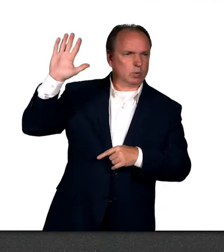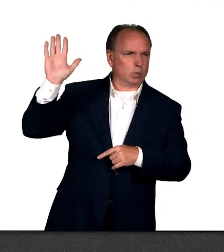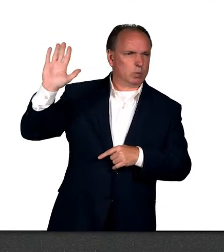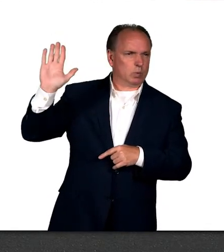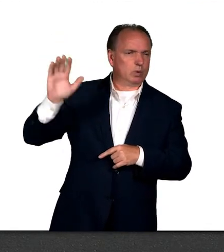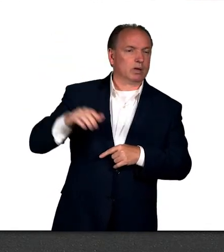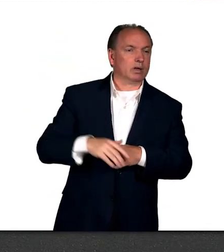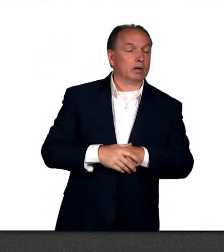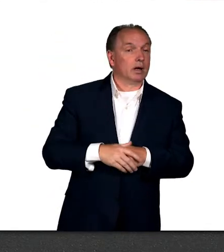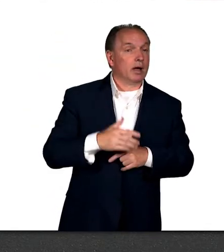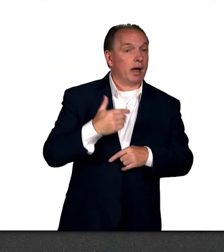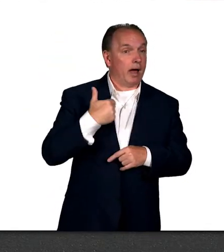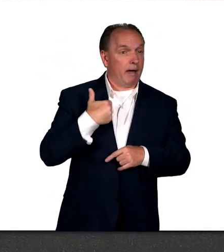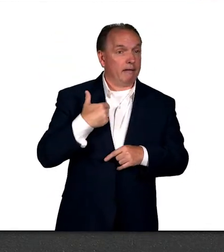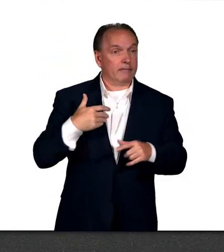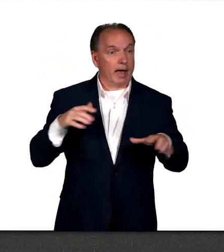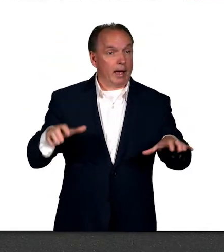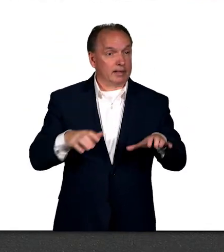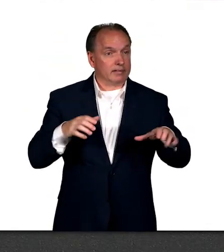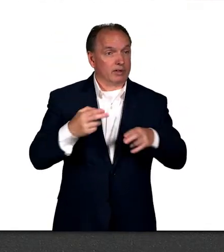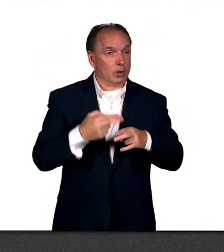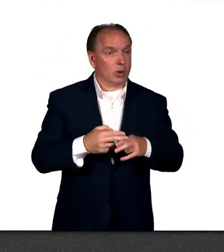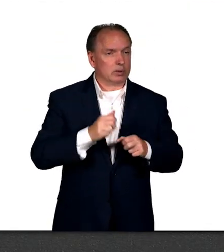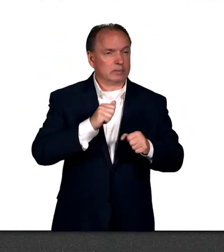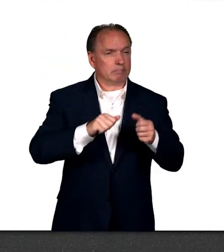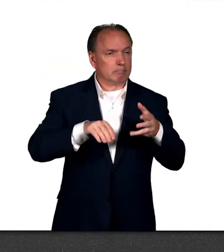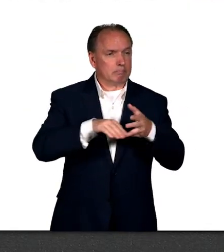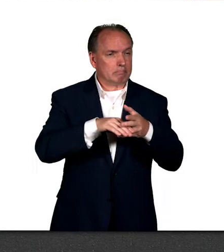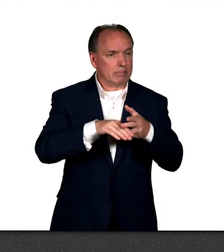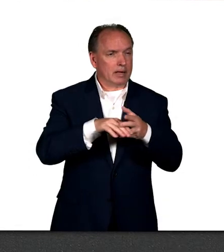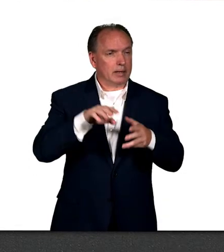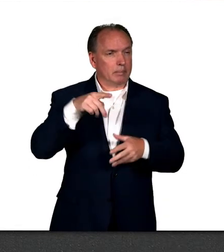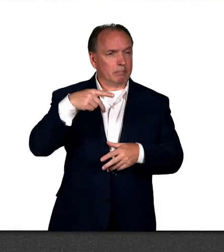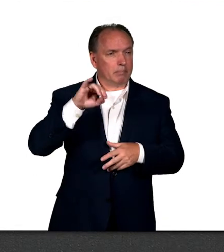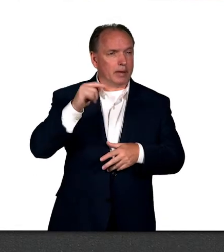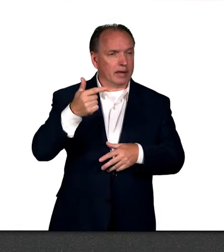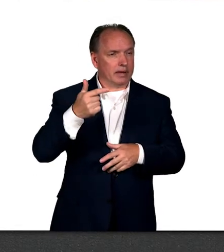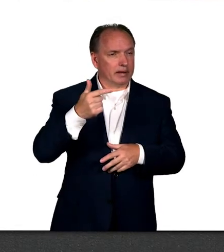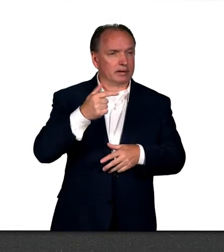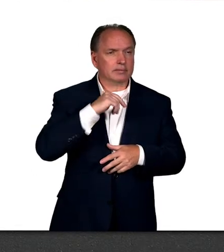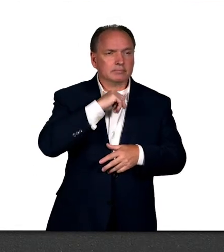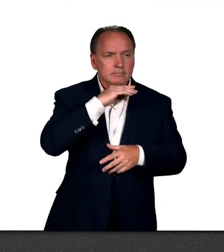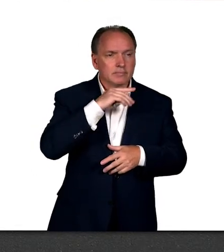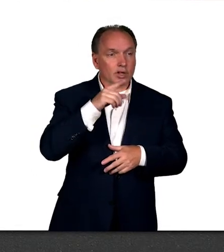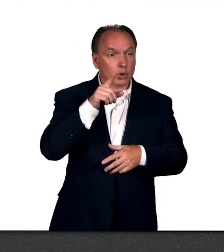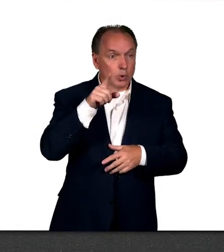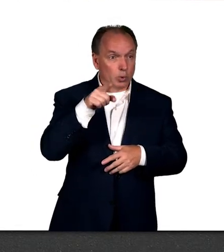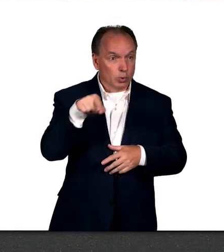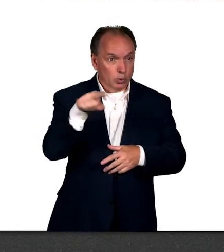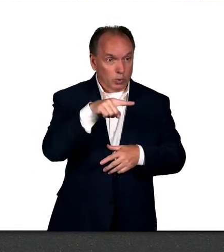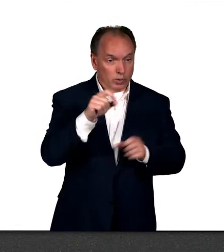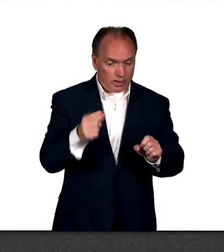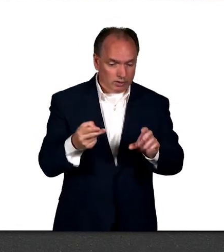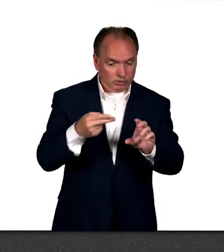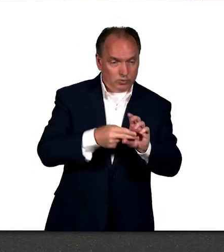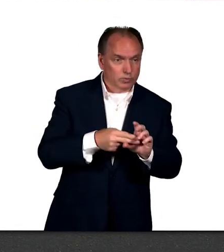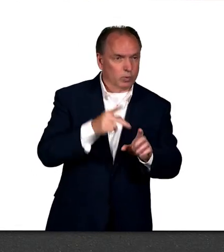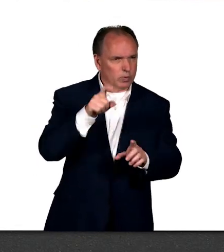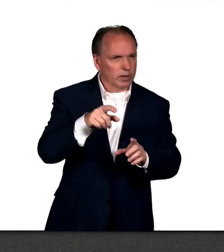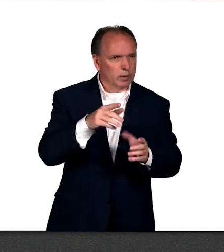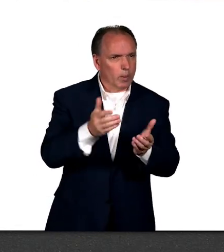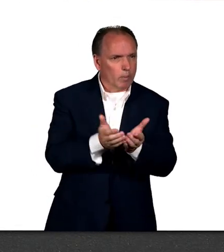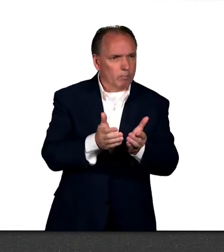have an activity that's called Muddy Pig, and you're going to need a bowl for the